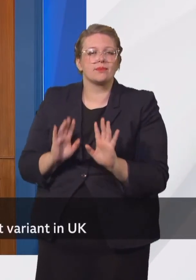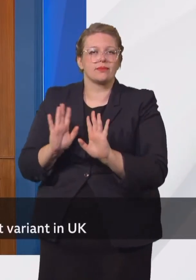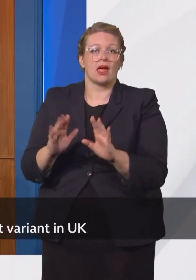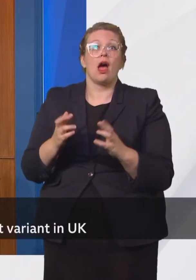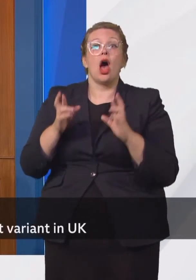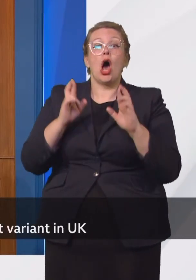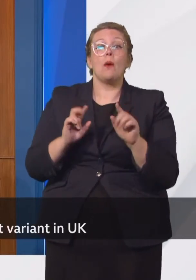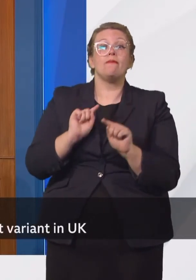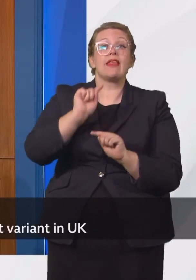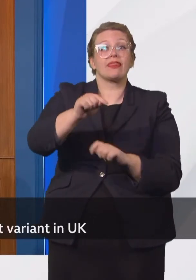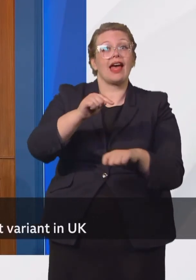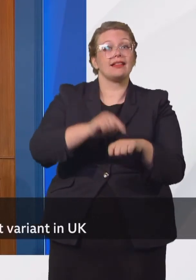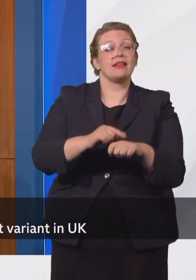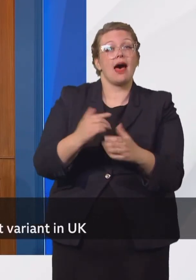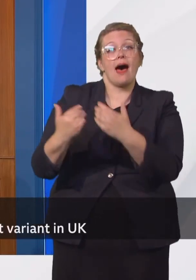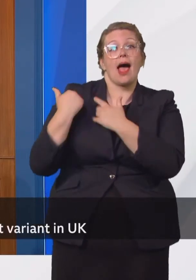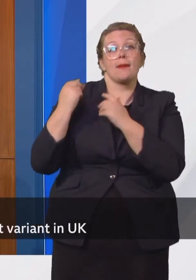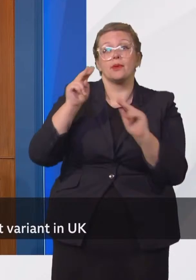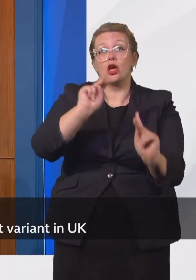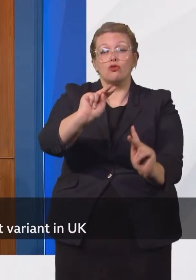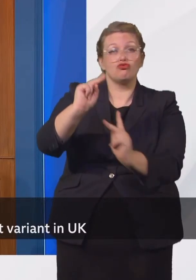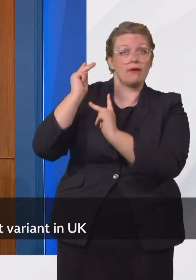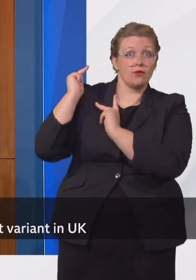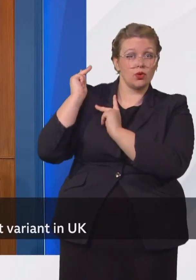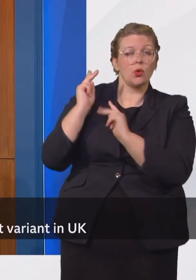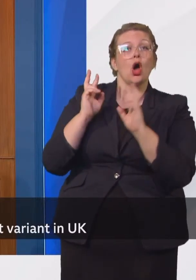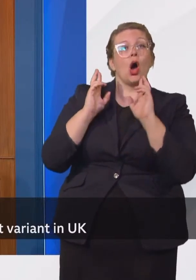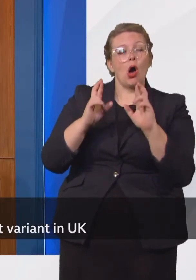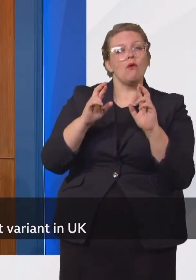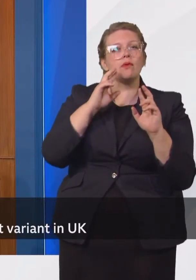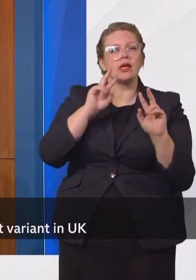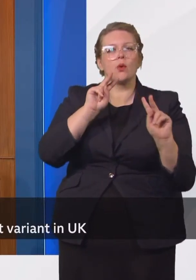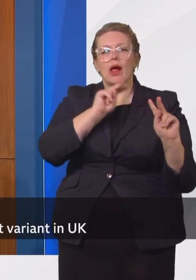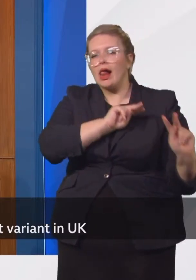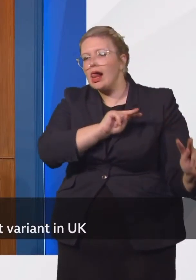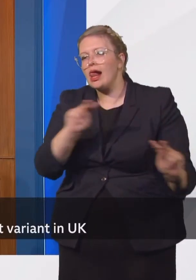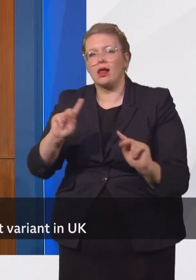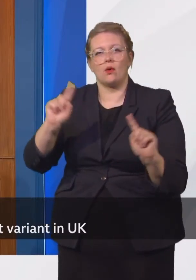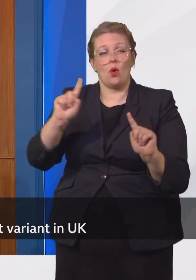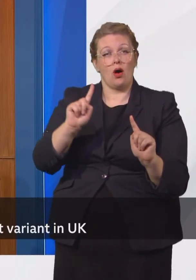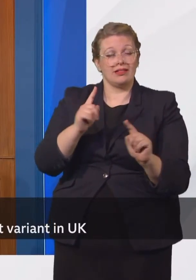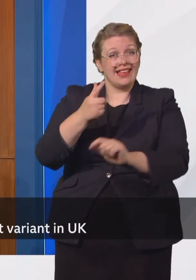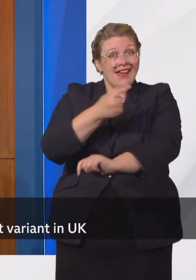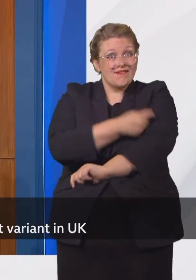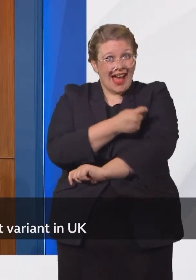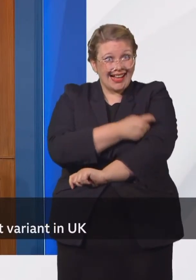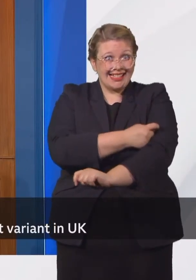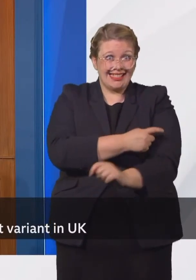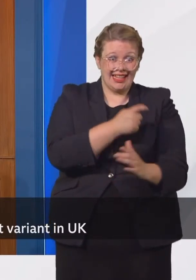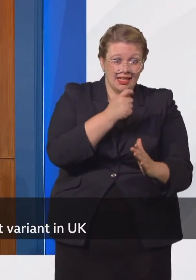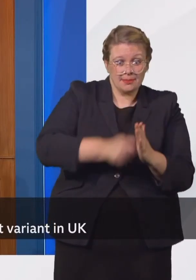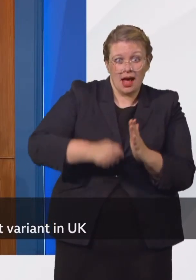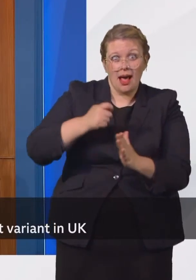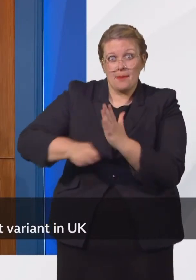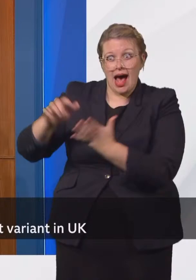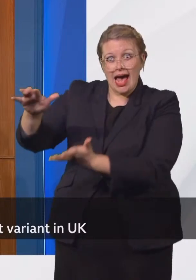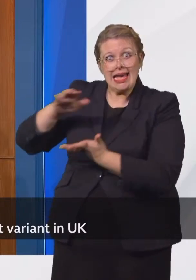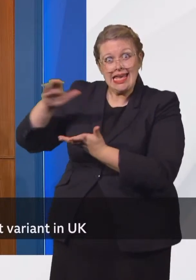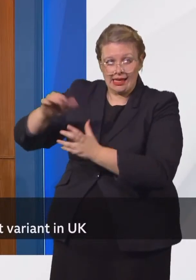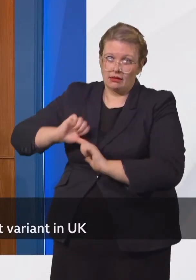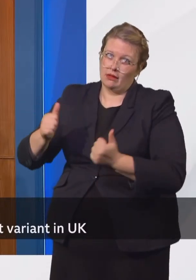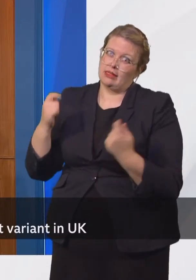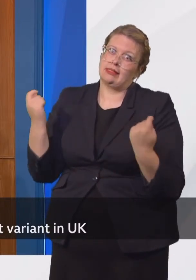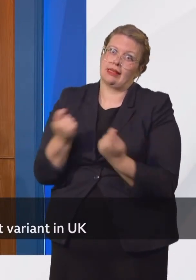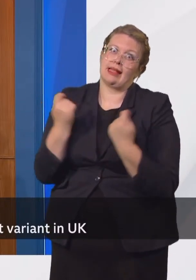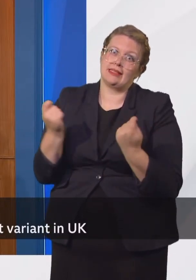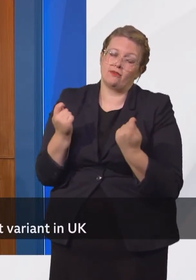strongly on the amazing success of the vaccine procurement and vaccine delivery. I was